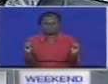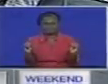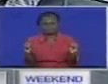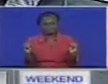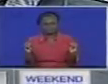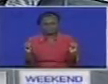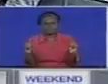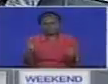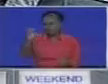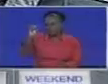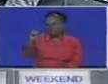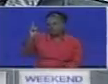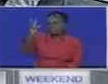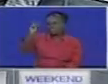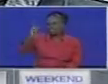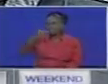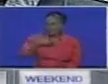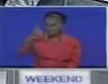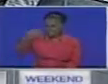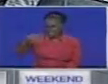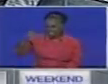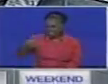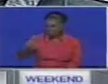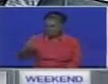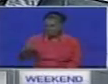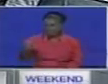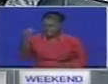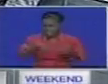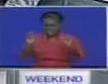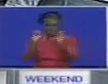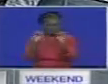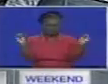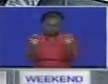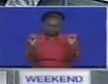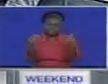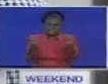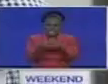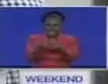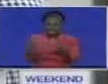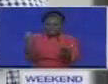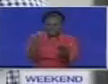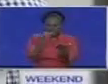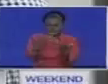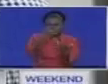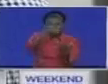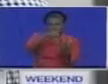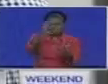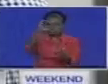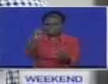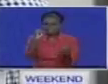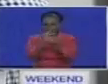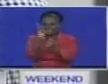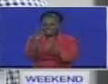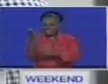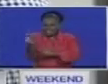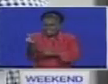And again, I don't want to... ODM has never had any successful election. Look at even the nominations in 2013. The sham in